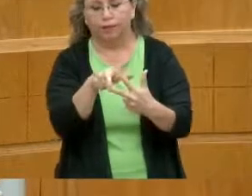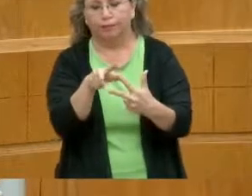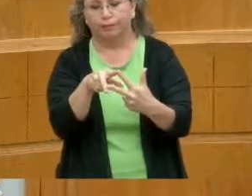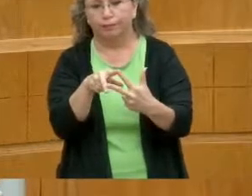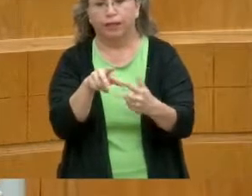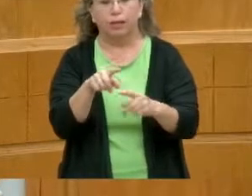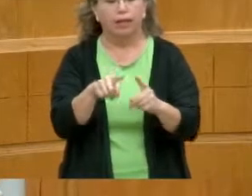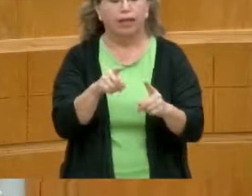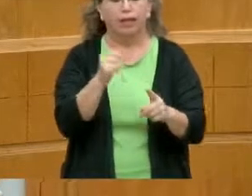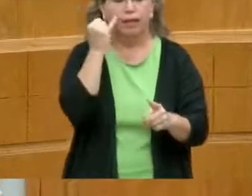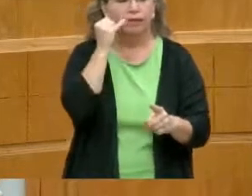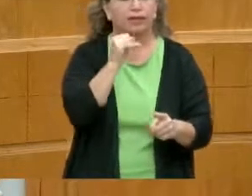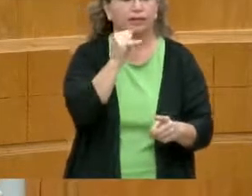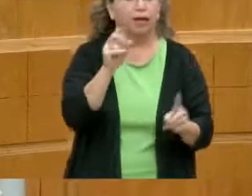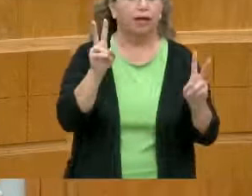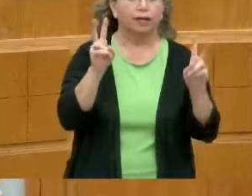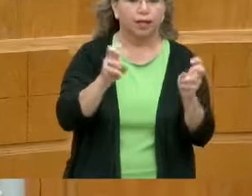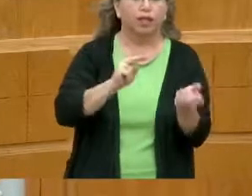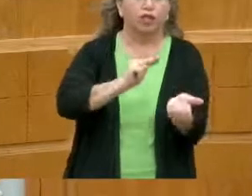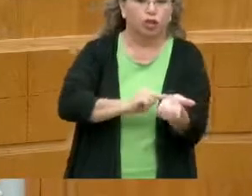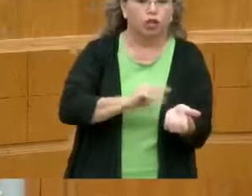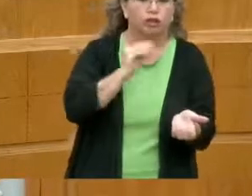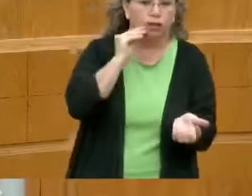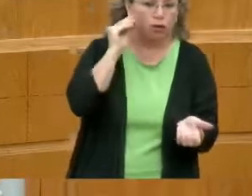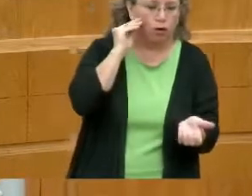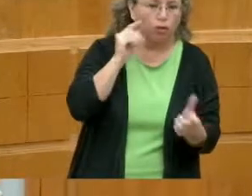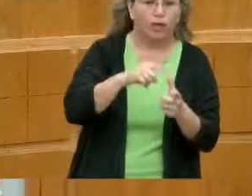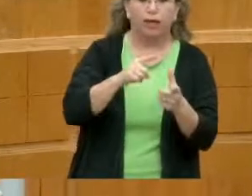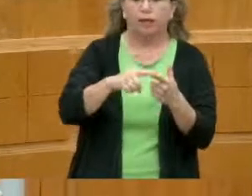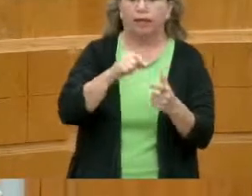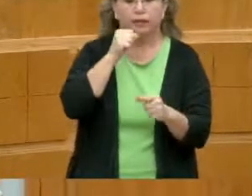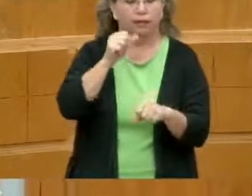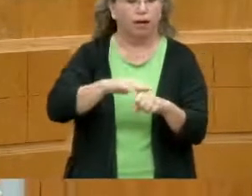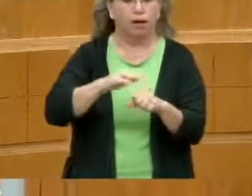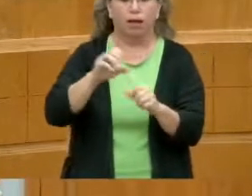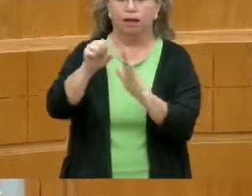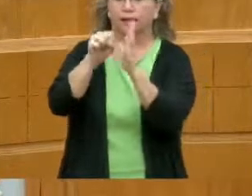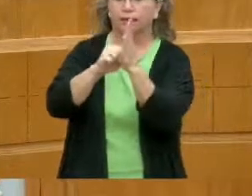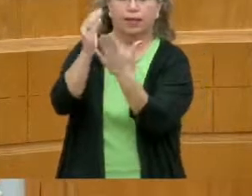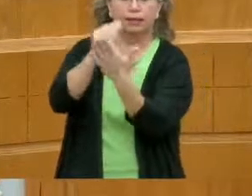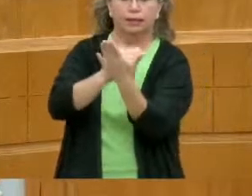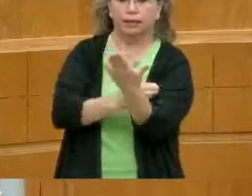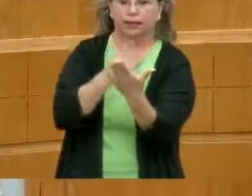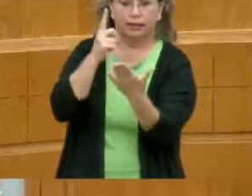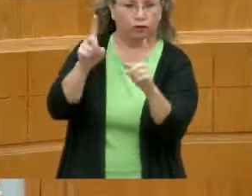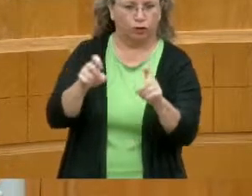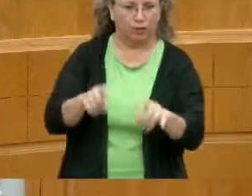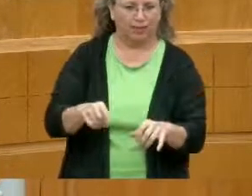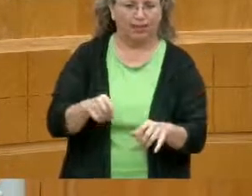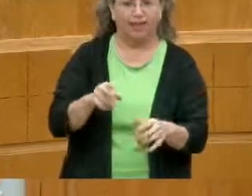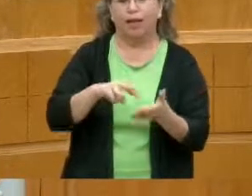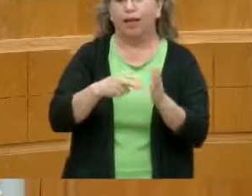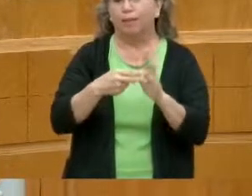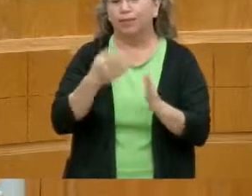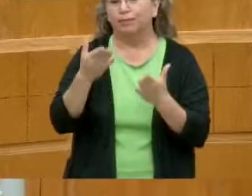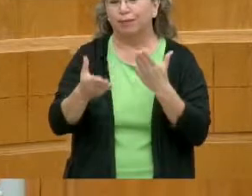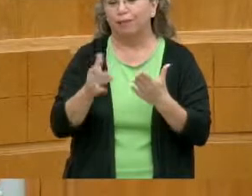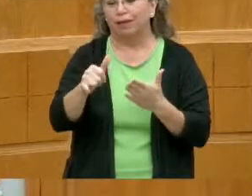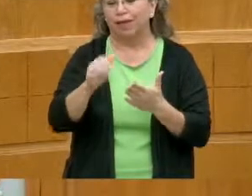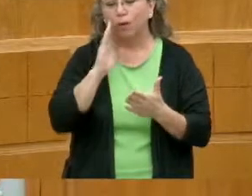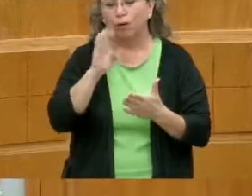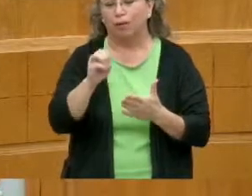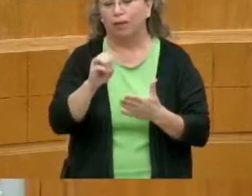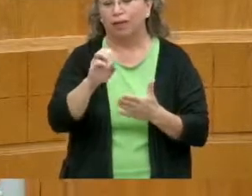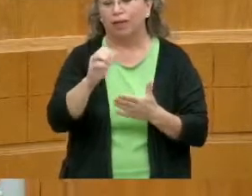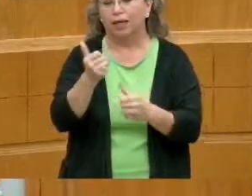then it's not on the state's list of a location to be tested. It could be an assisted living facility or a long-term